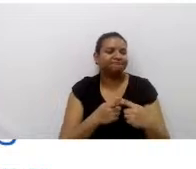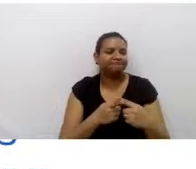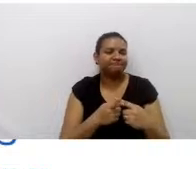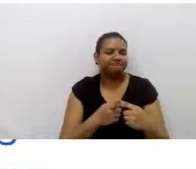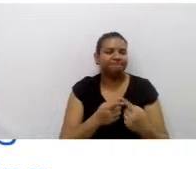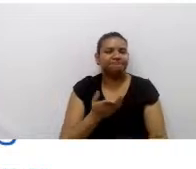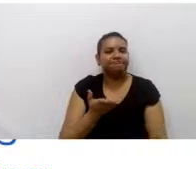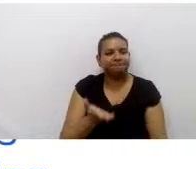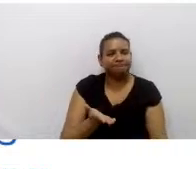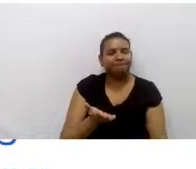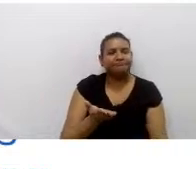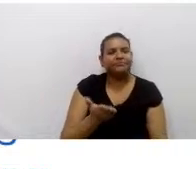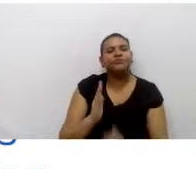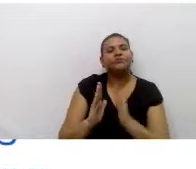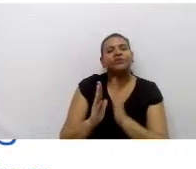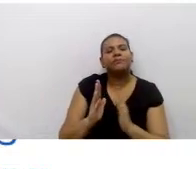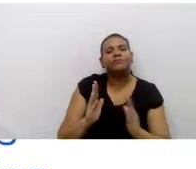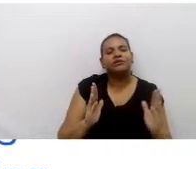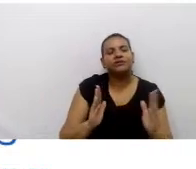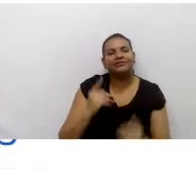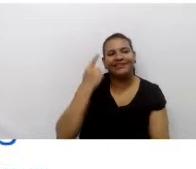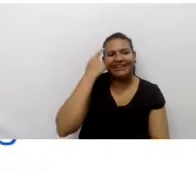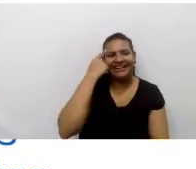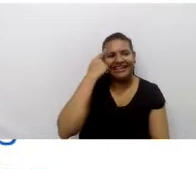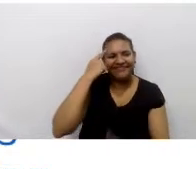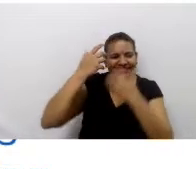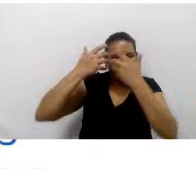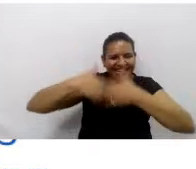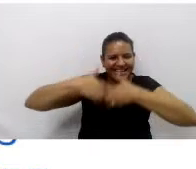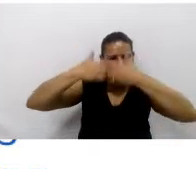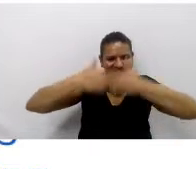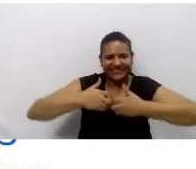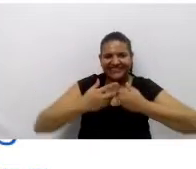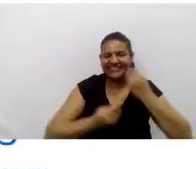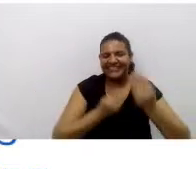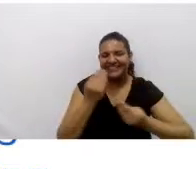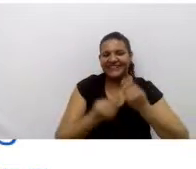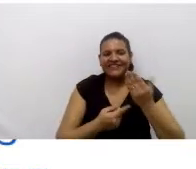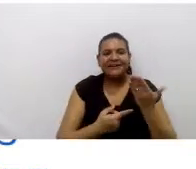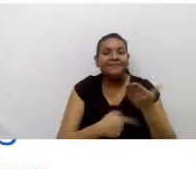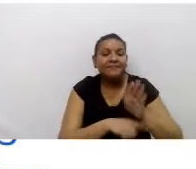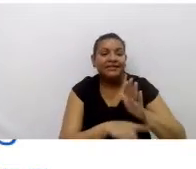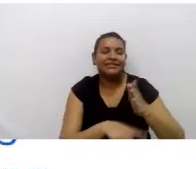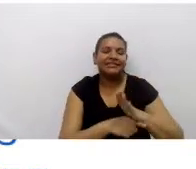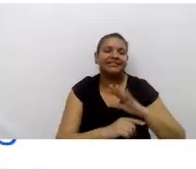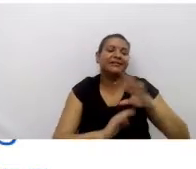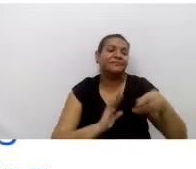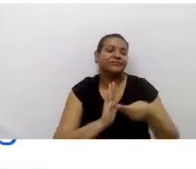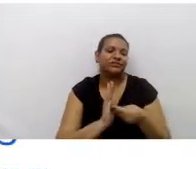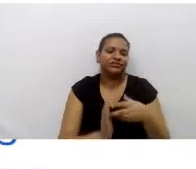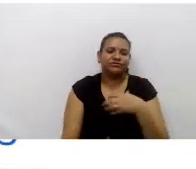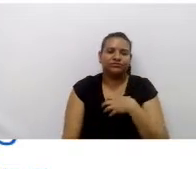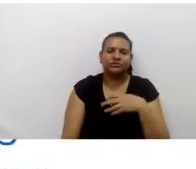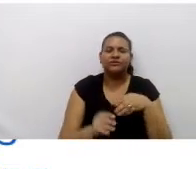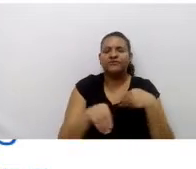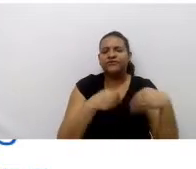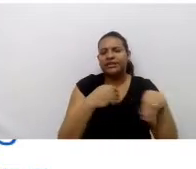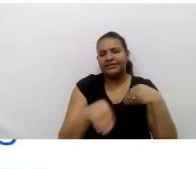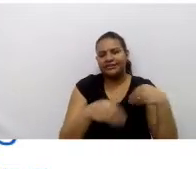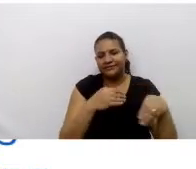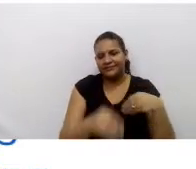process benefit our learners? Well, using a flexible approach to the process of learning gives